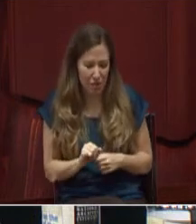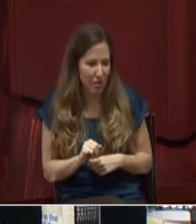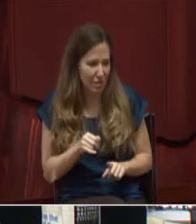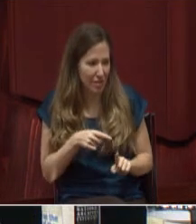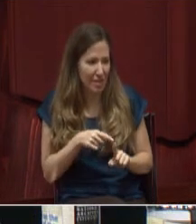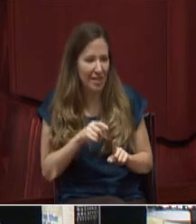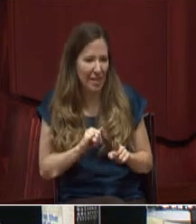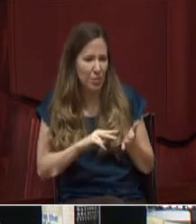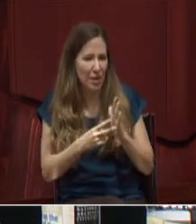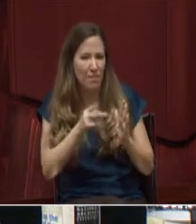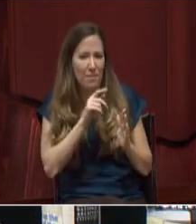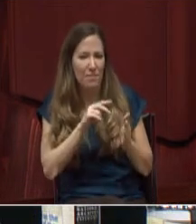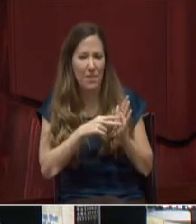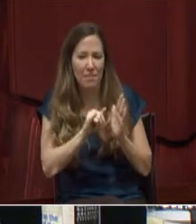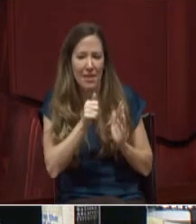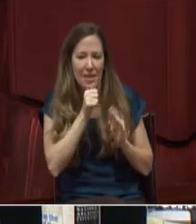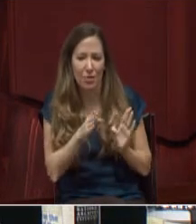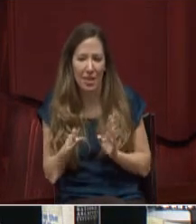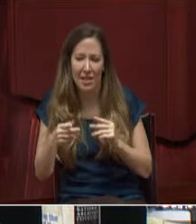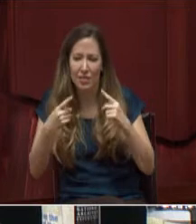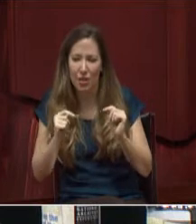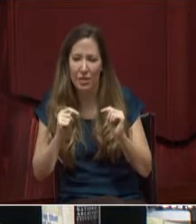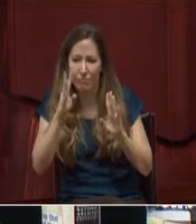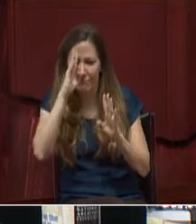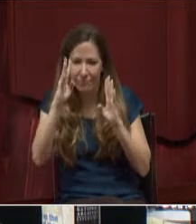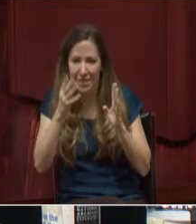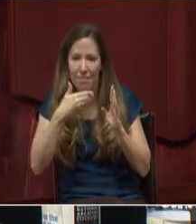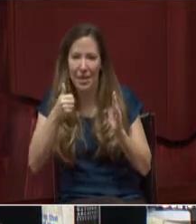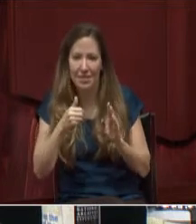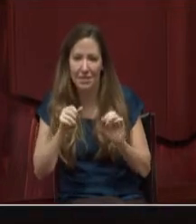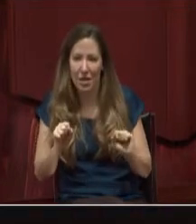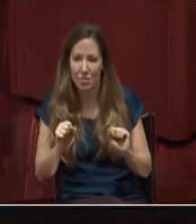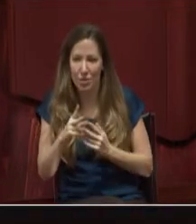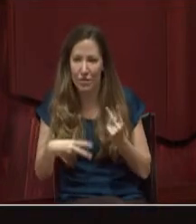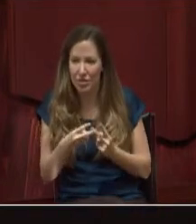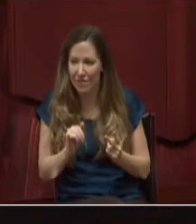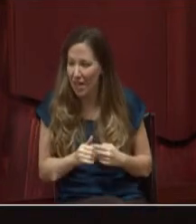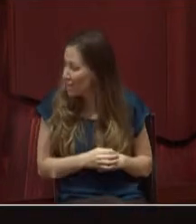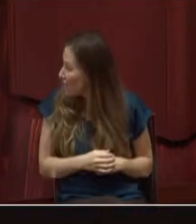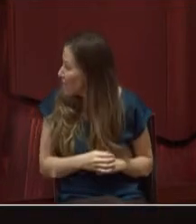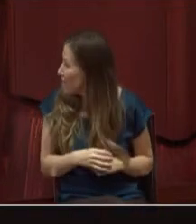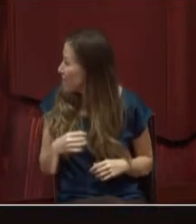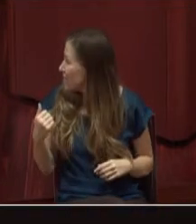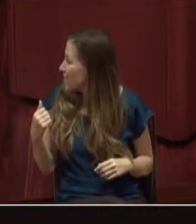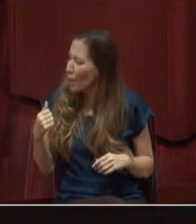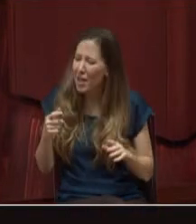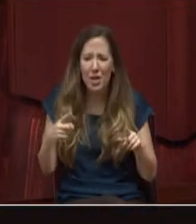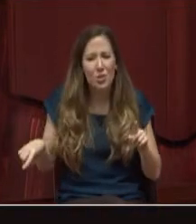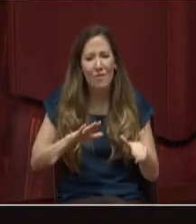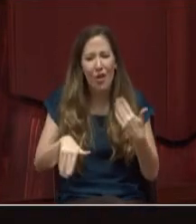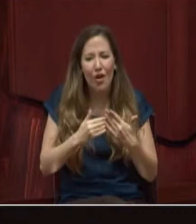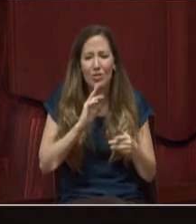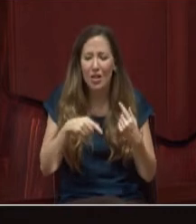by a secret plan, at least I'm trying to construct the best possible version of this. Except there was none during 1968. Now, you've all talked about sort of